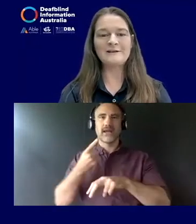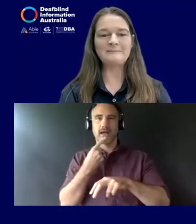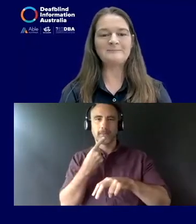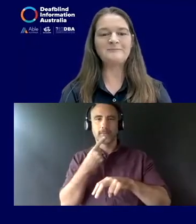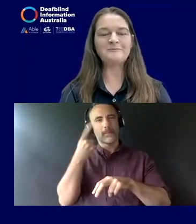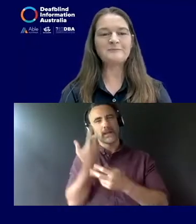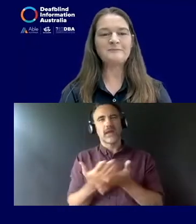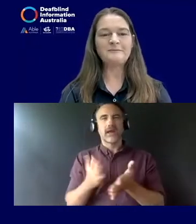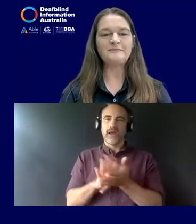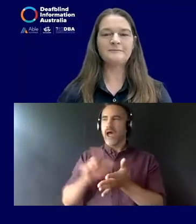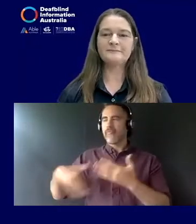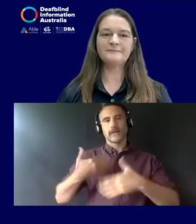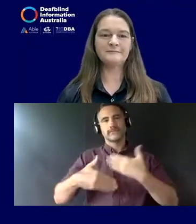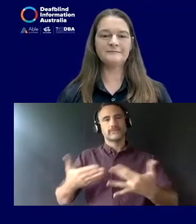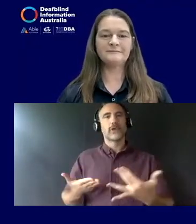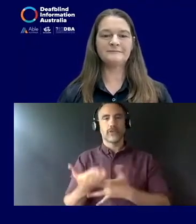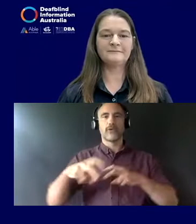this.